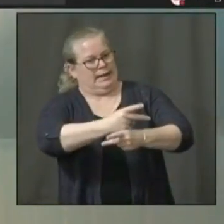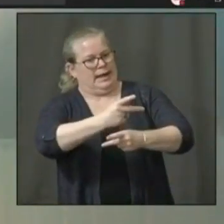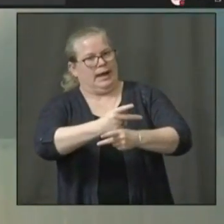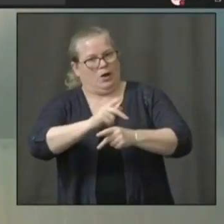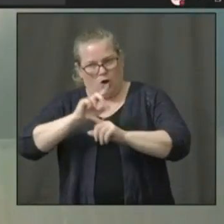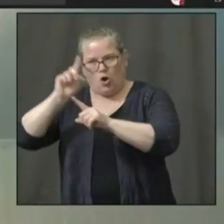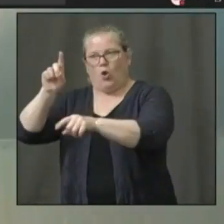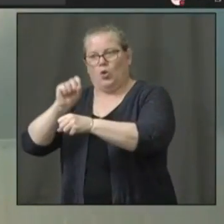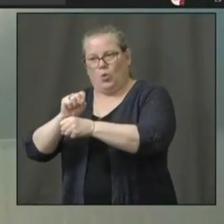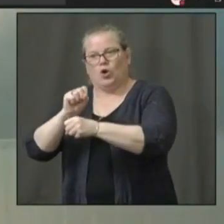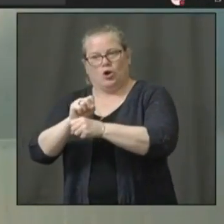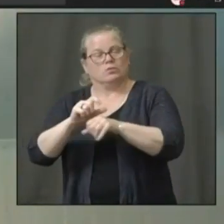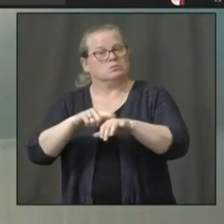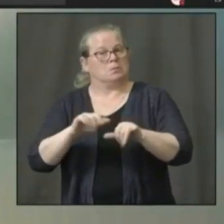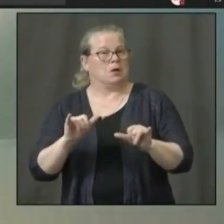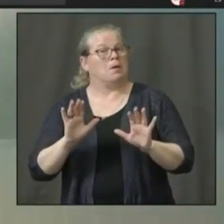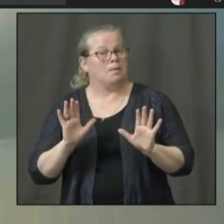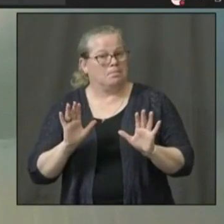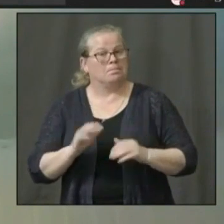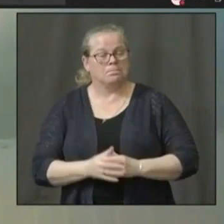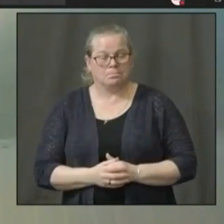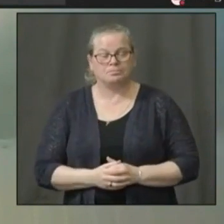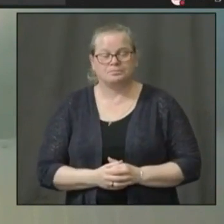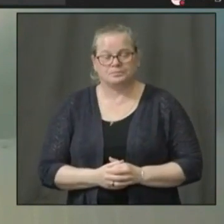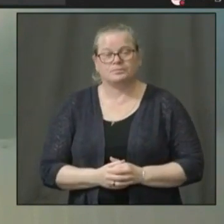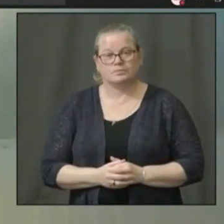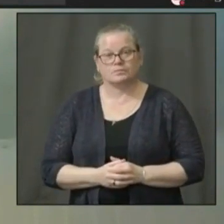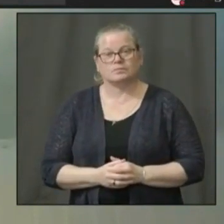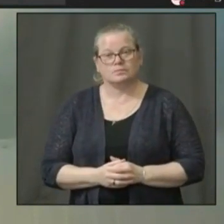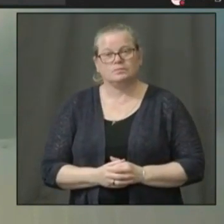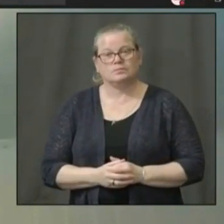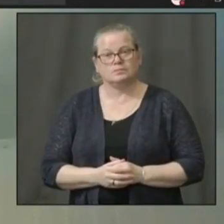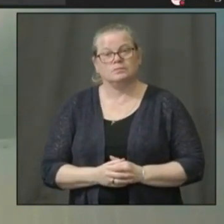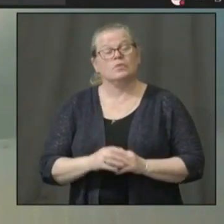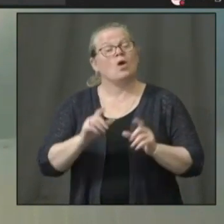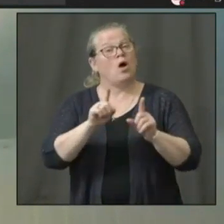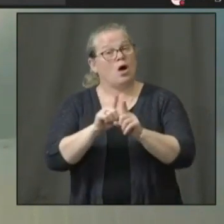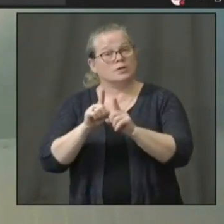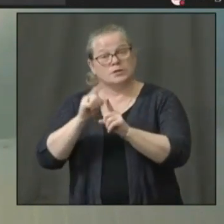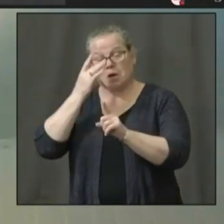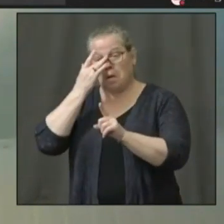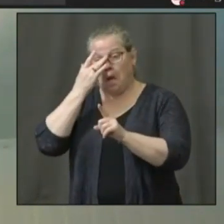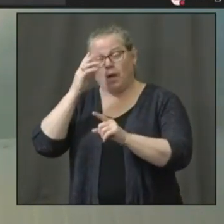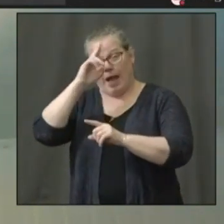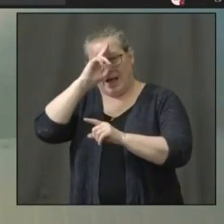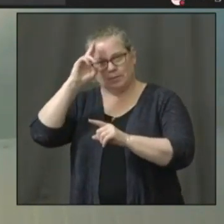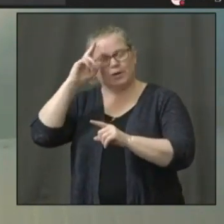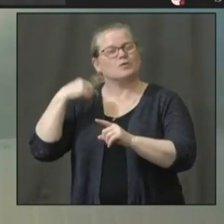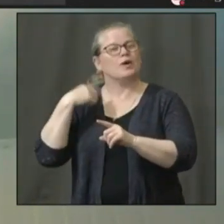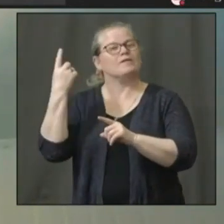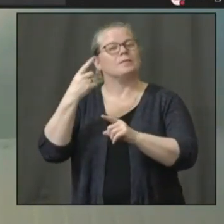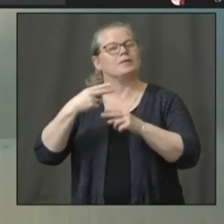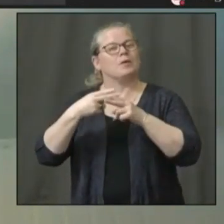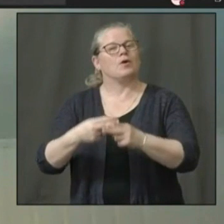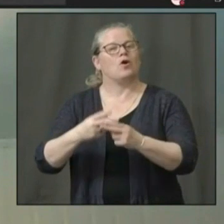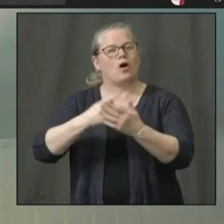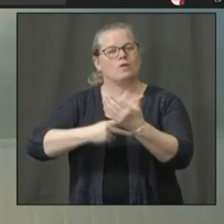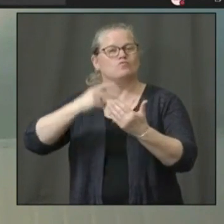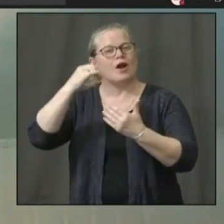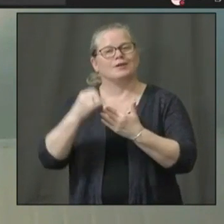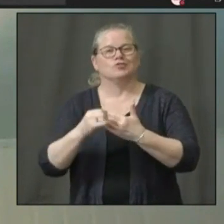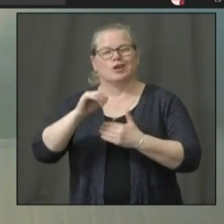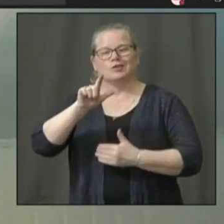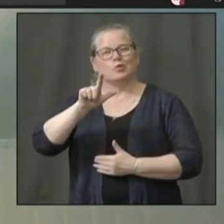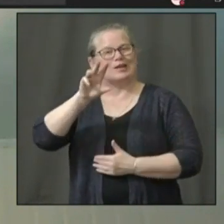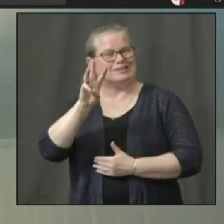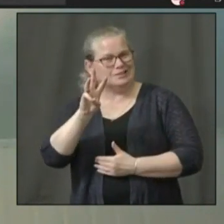We've also added very specific capacity at hospitals with a project we call Project 26. We now